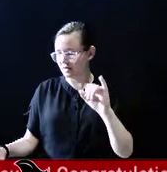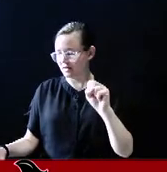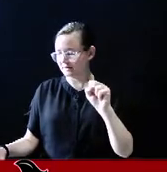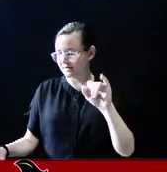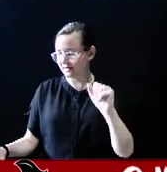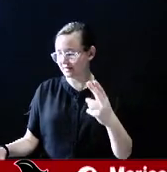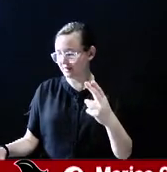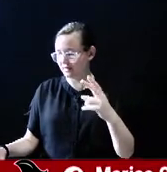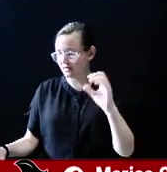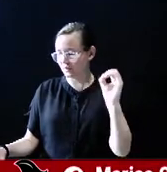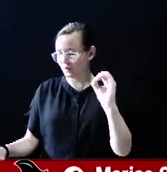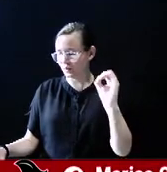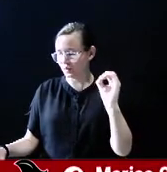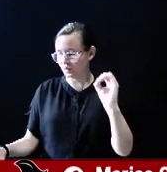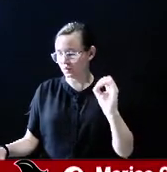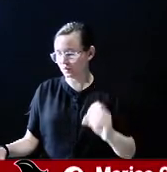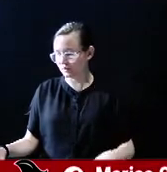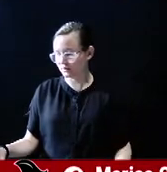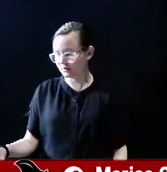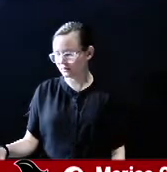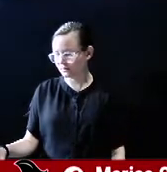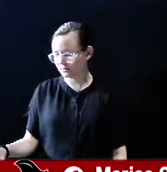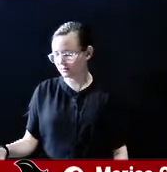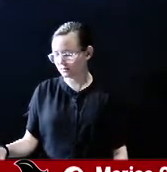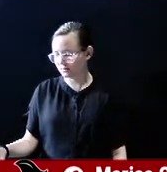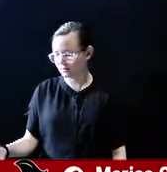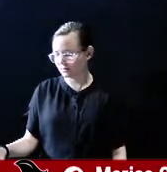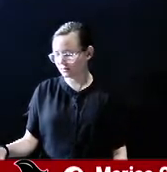Isaiah Deshaun Ornelas.